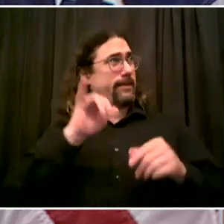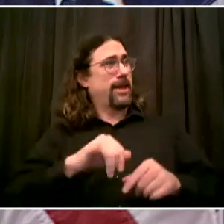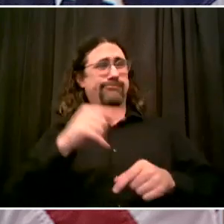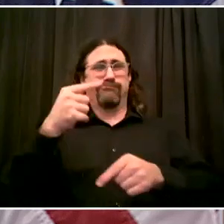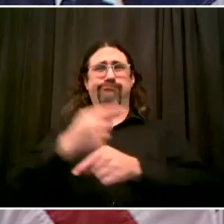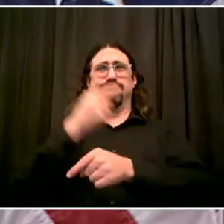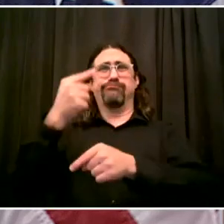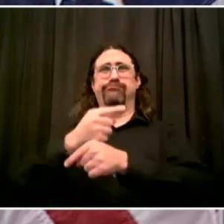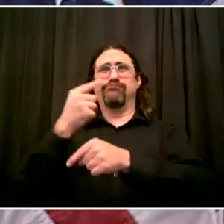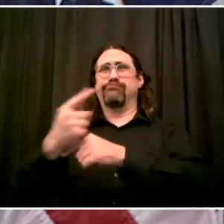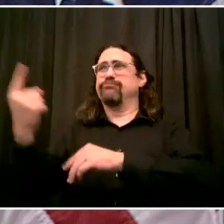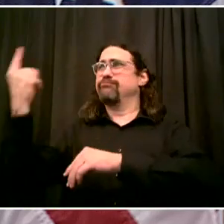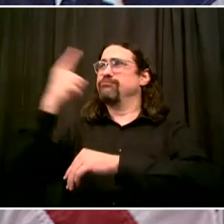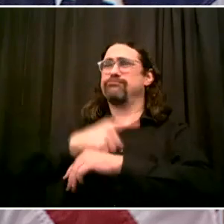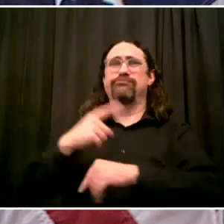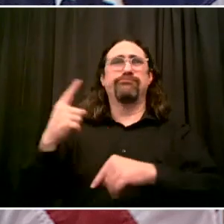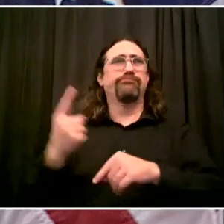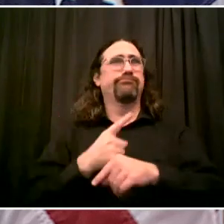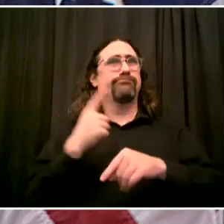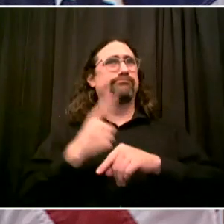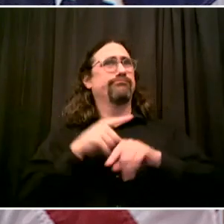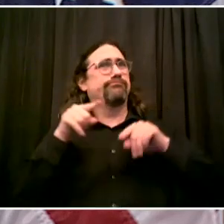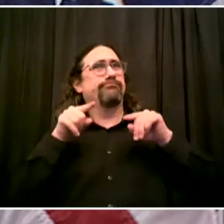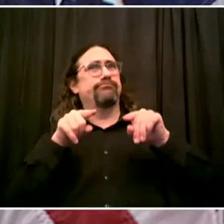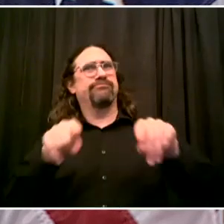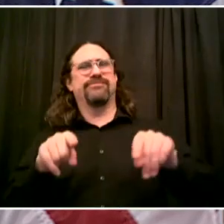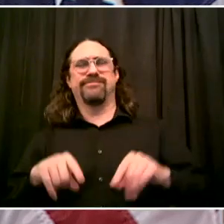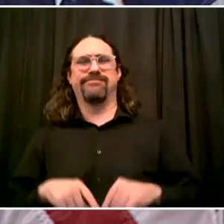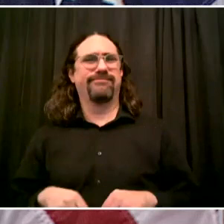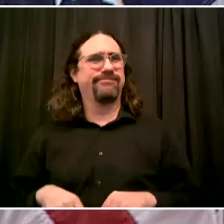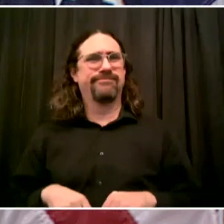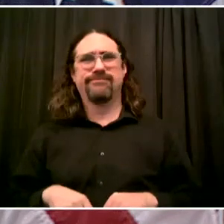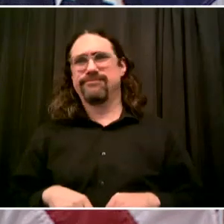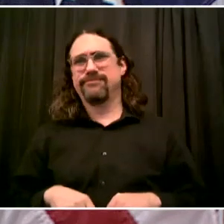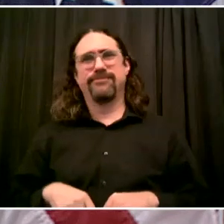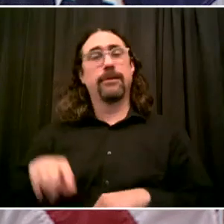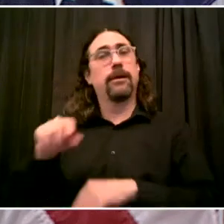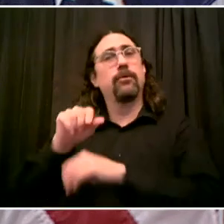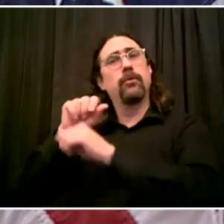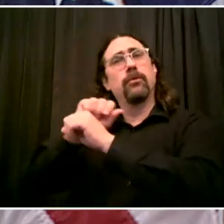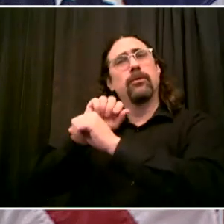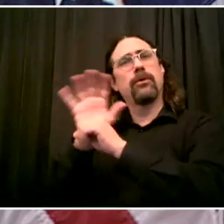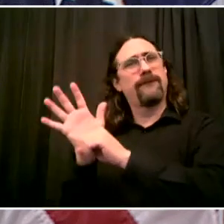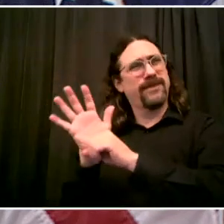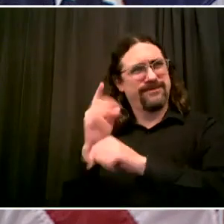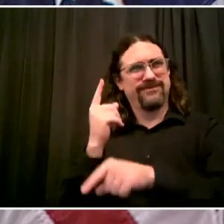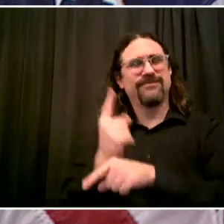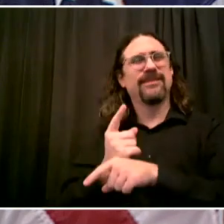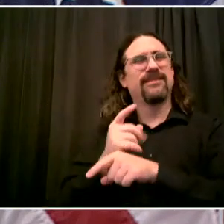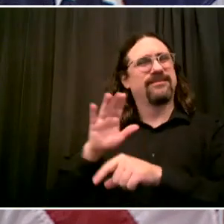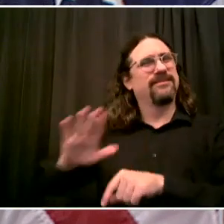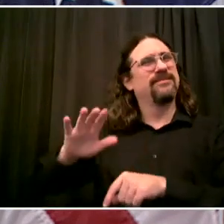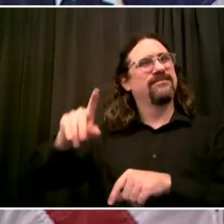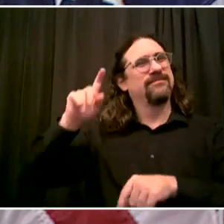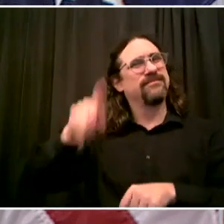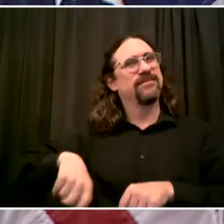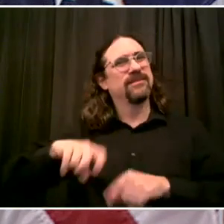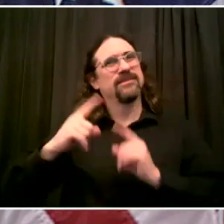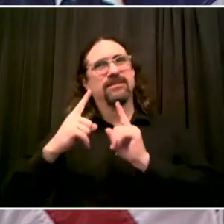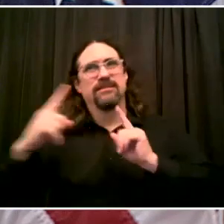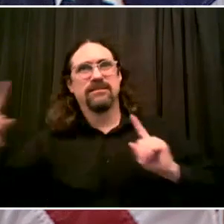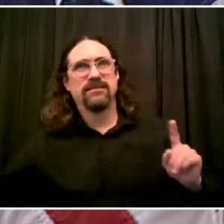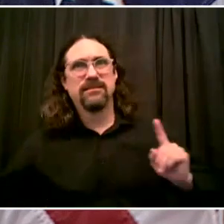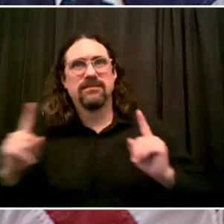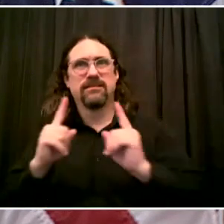very consistently across all communities, we want to avoid gatherings. I still want to avoid gatherings. I want the people to understand